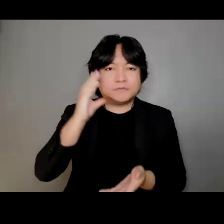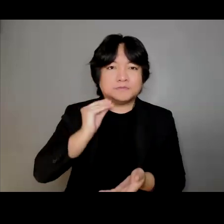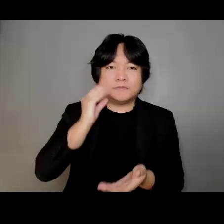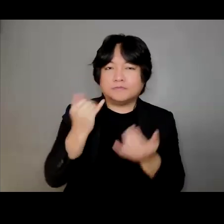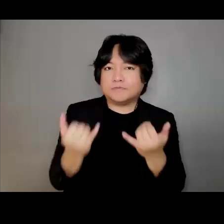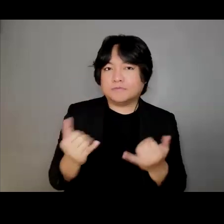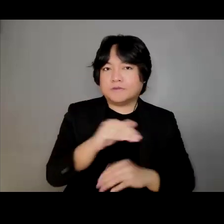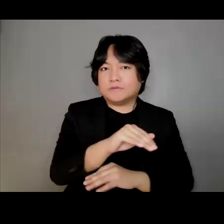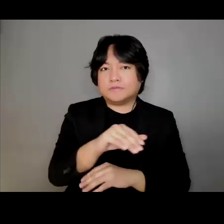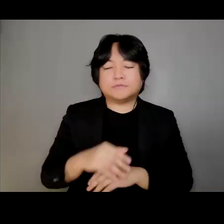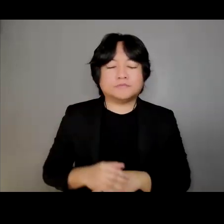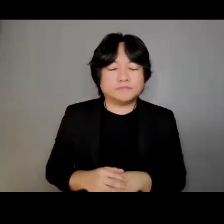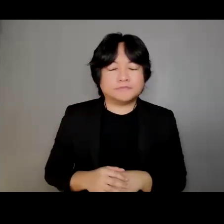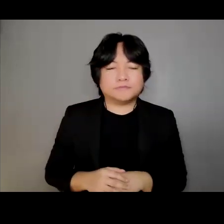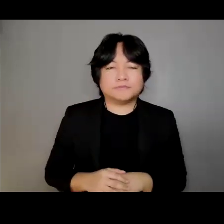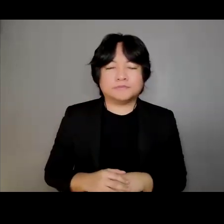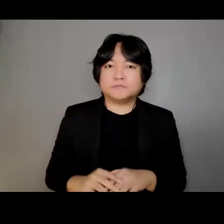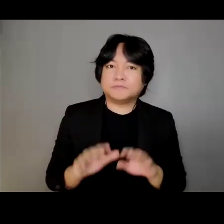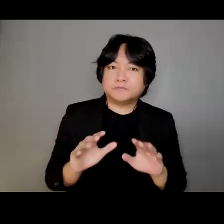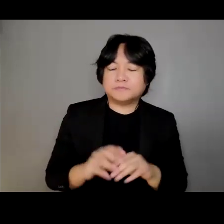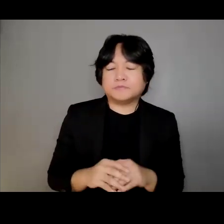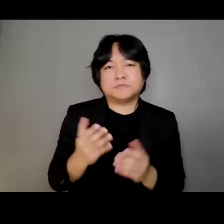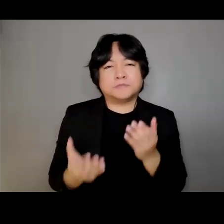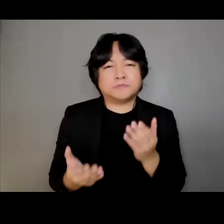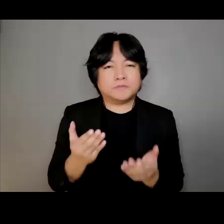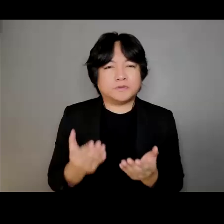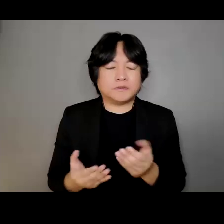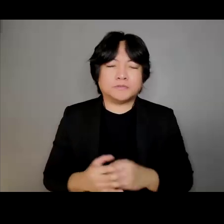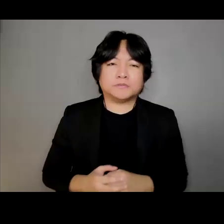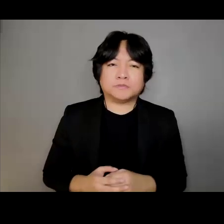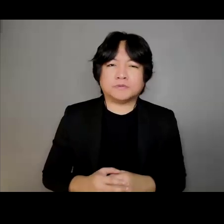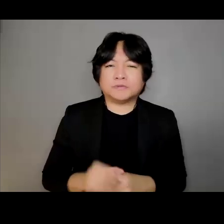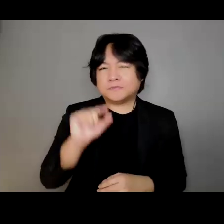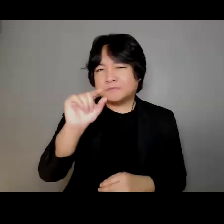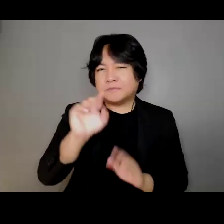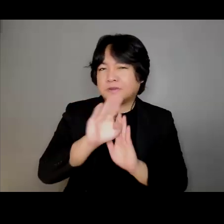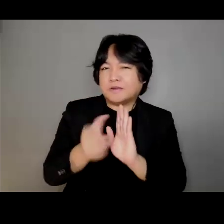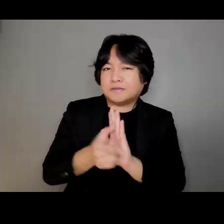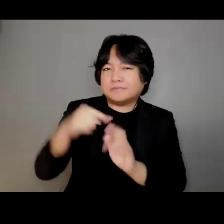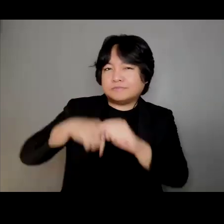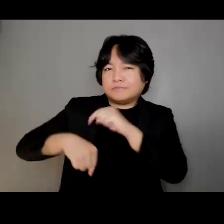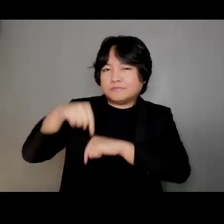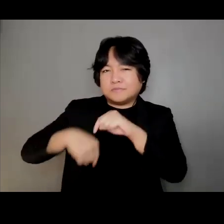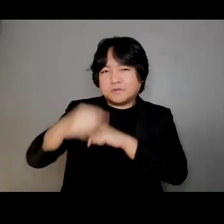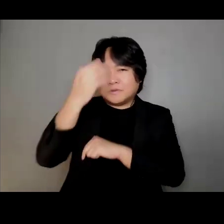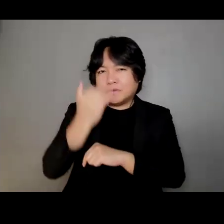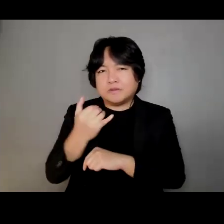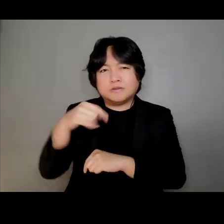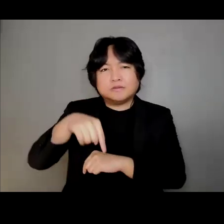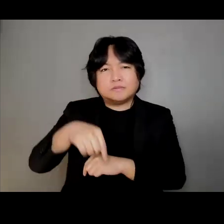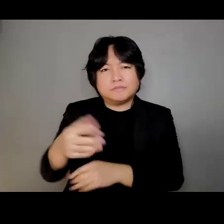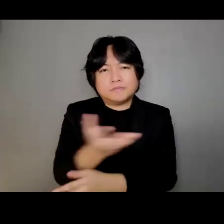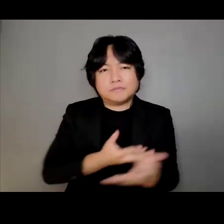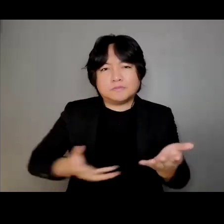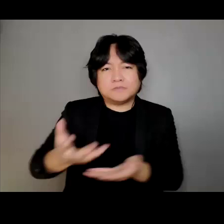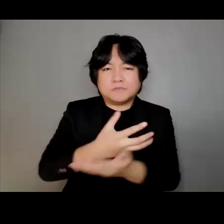Um, just to start, no, siguro a bit of background why we are hosting this roundtable discussion.